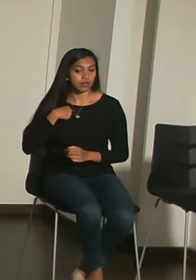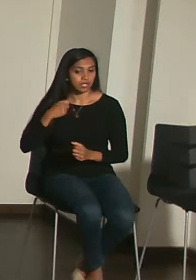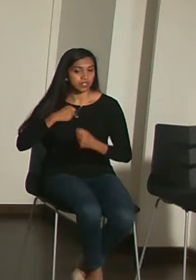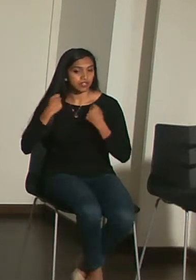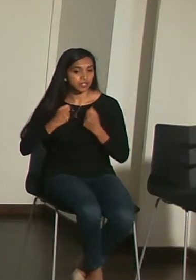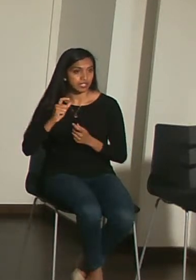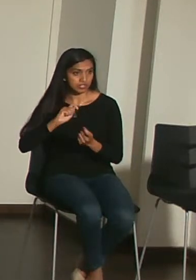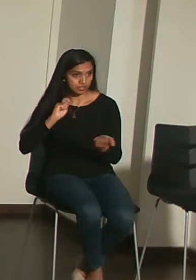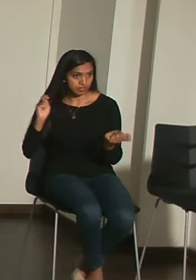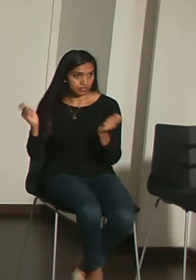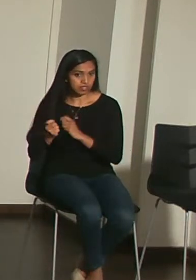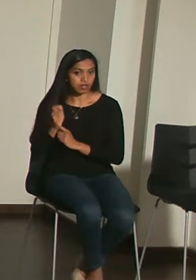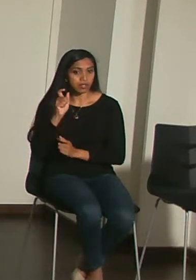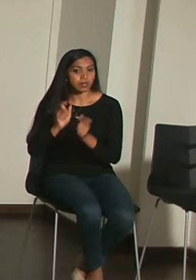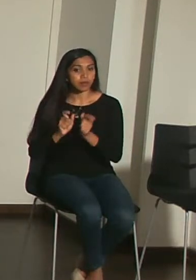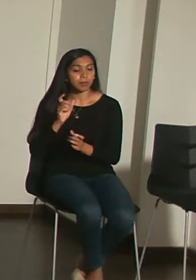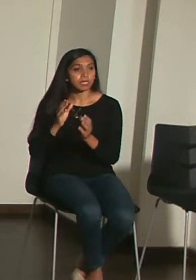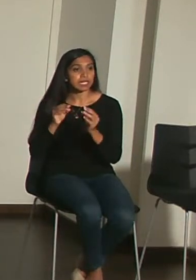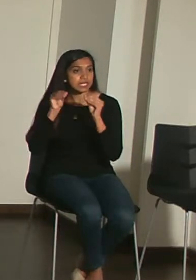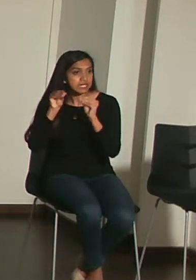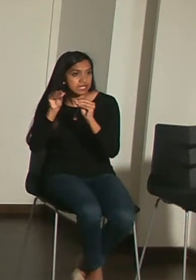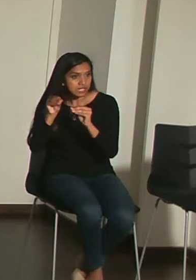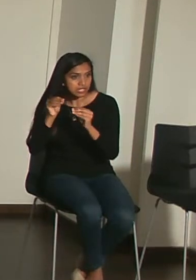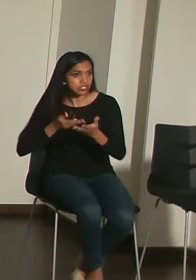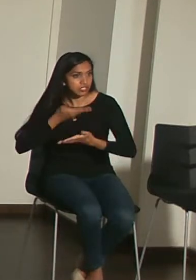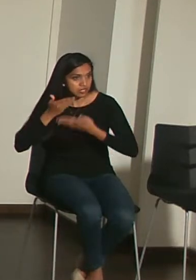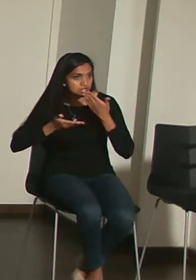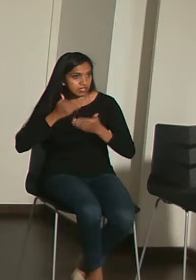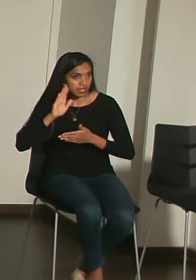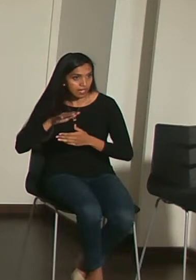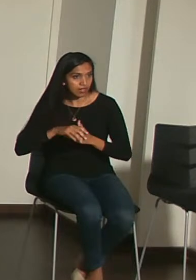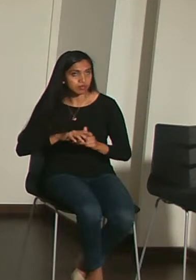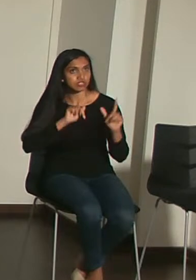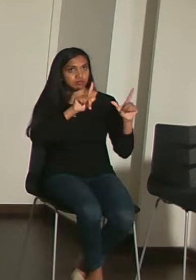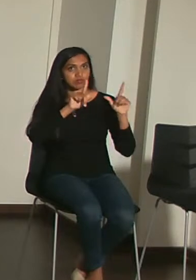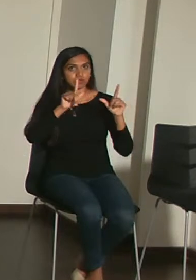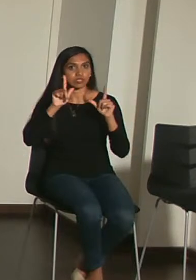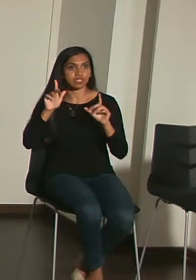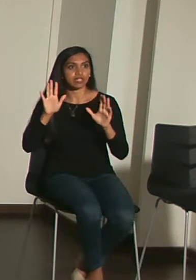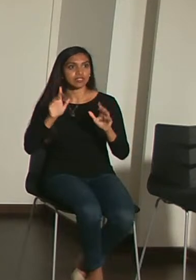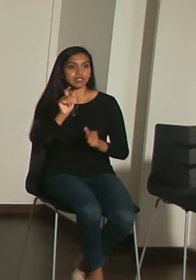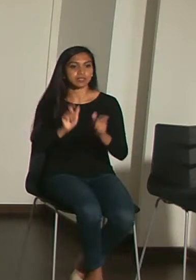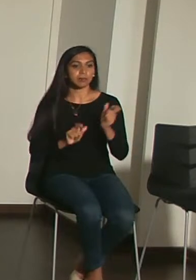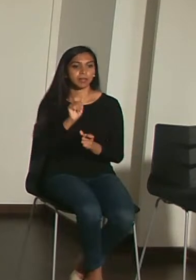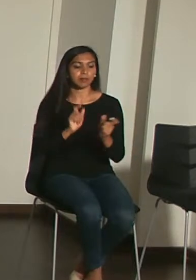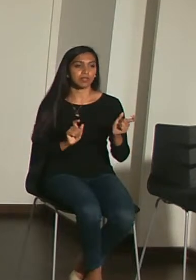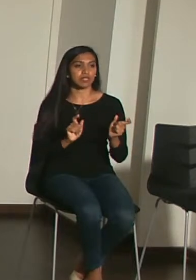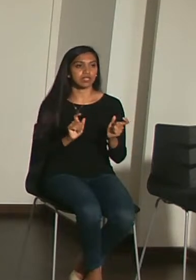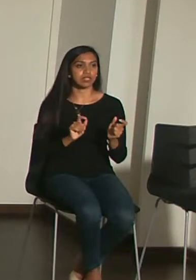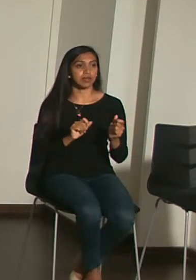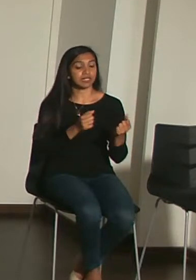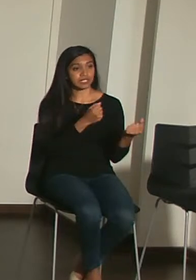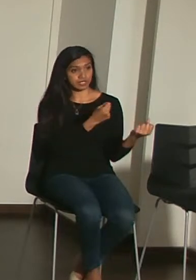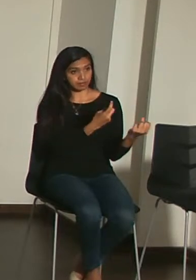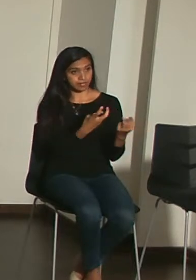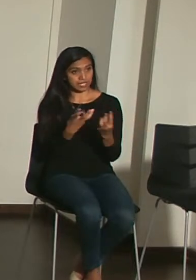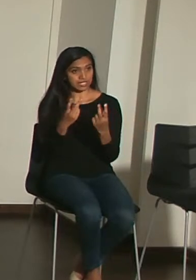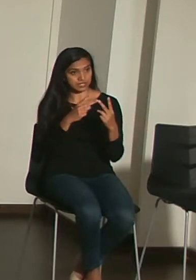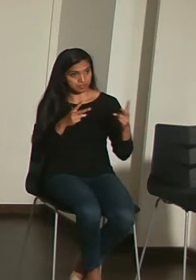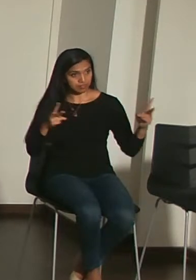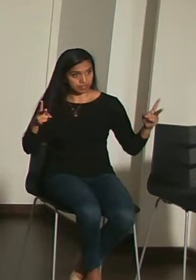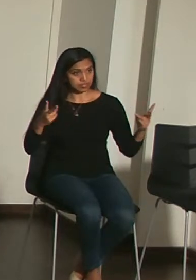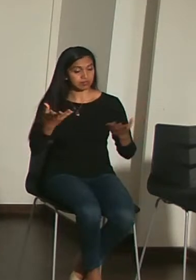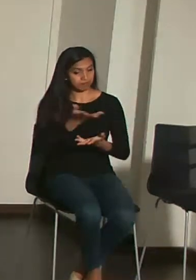them visit educators because they're not just like security guards, because they are there for